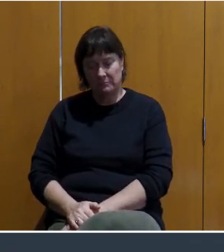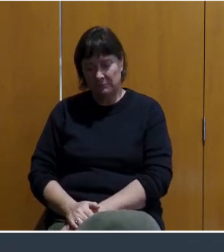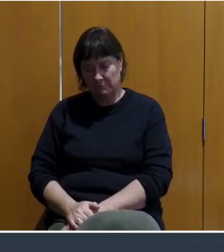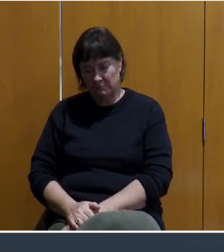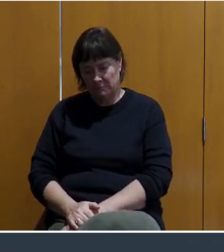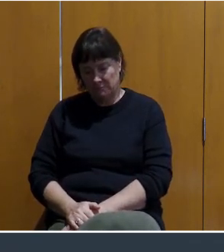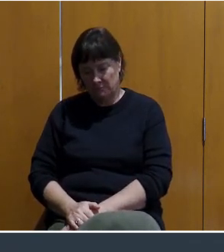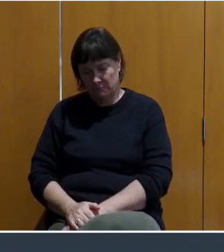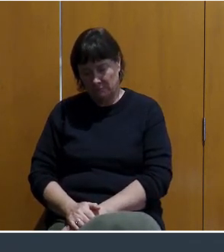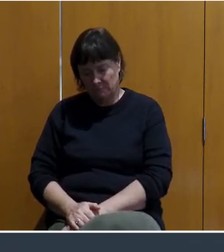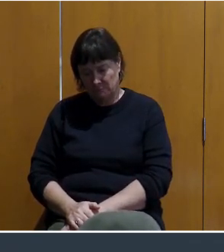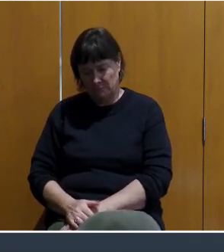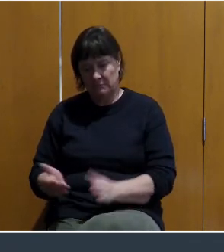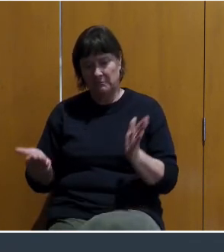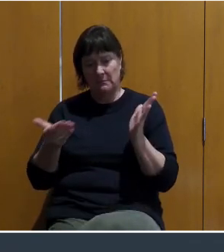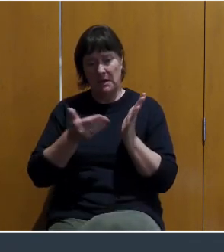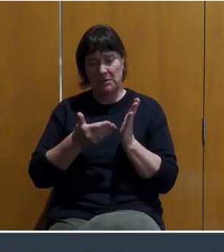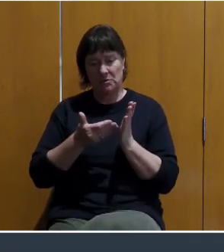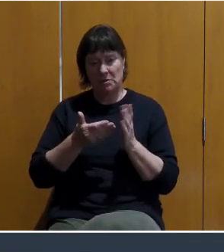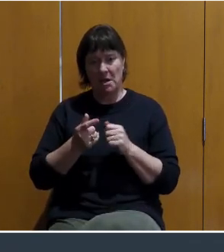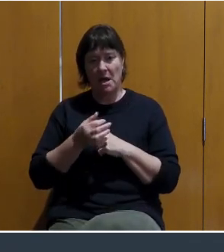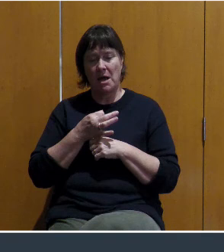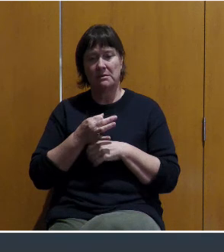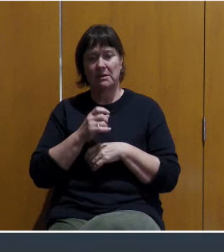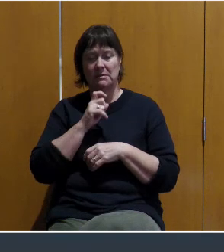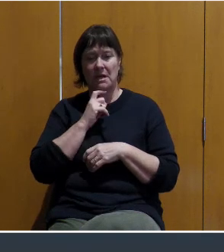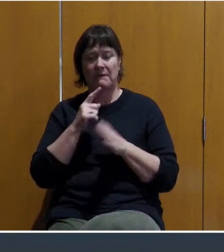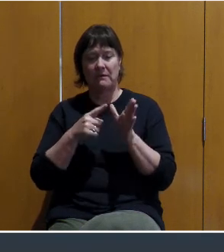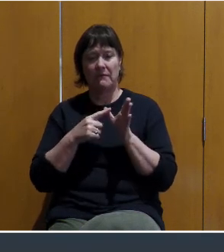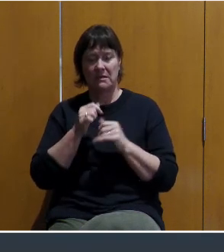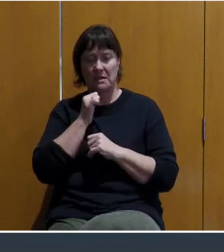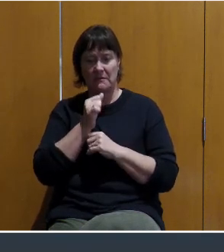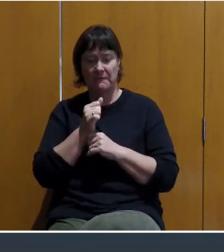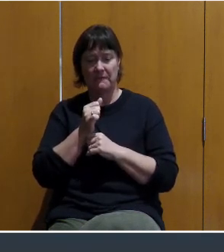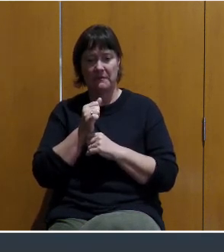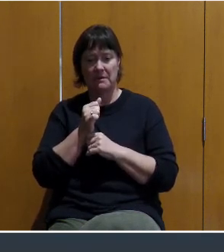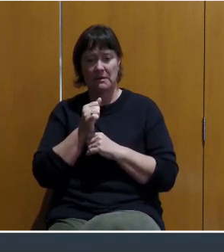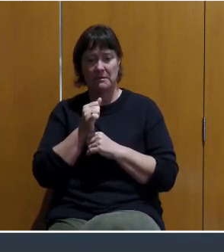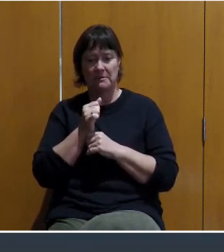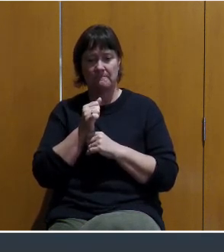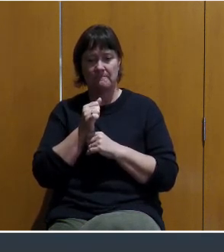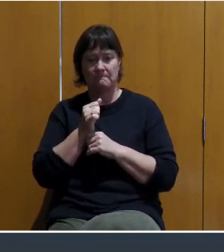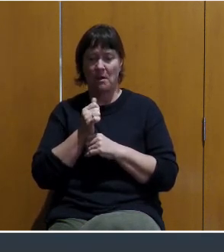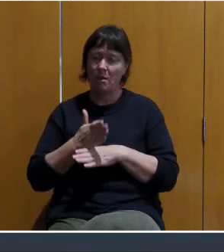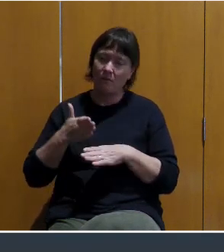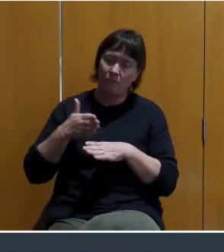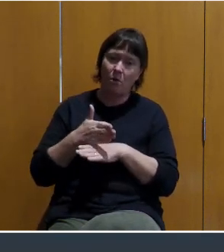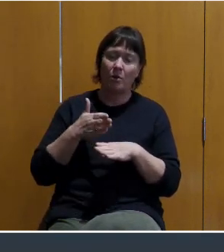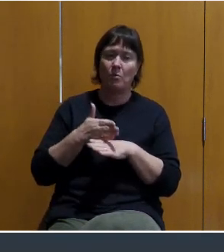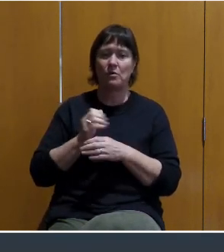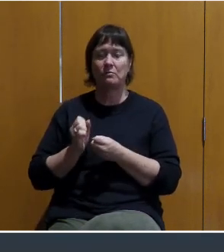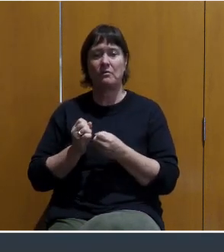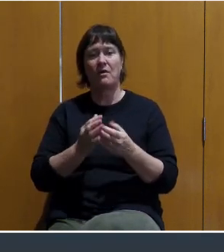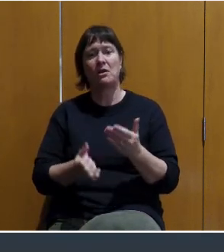Supplementary, Your Worship. Seeking staff advice around whether or not, despite the great efforts we've made around